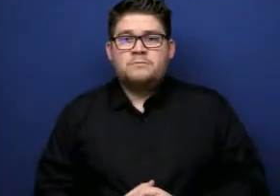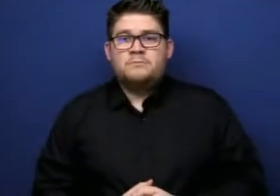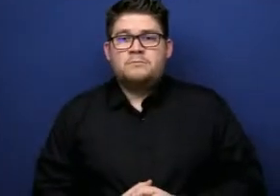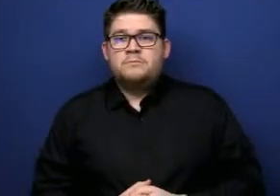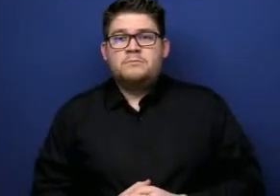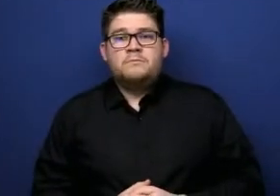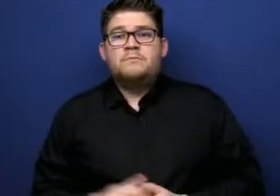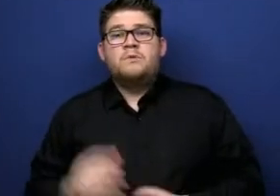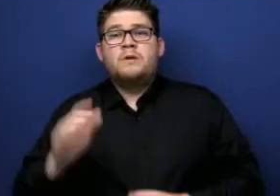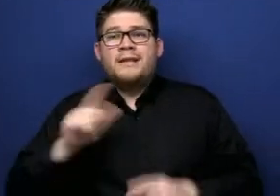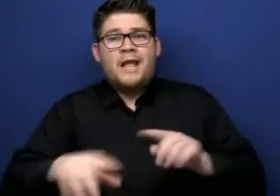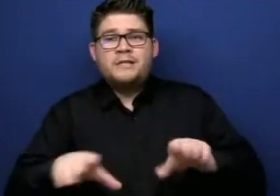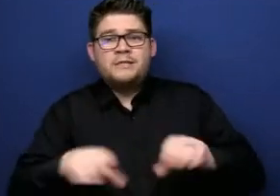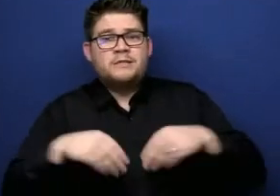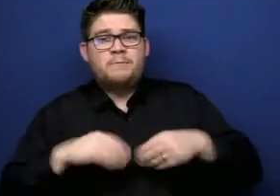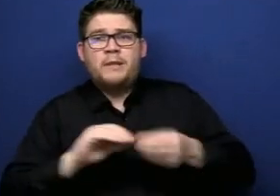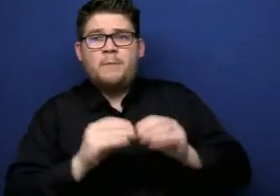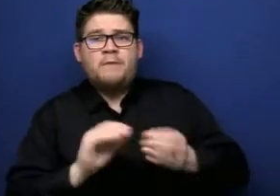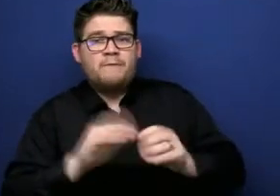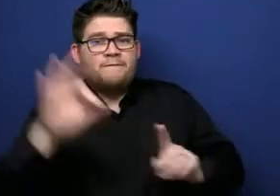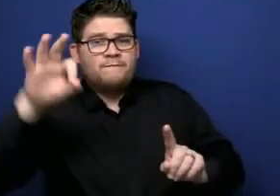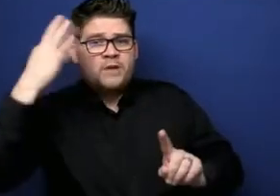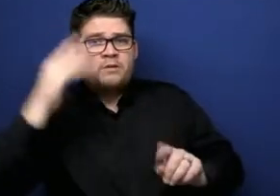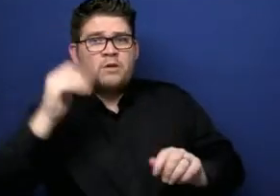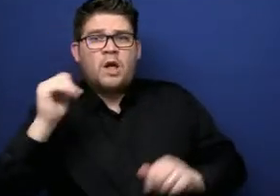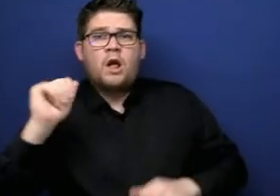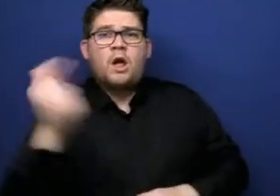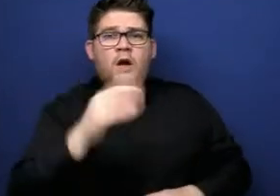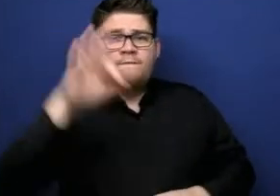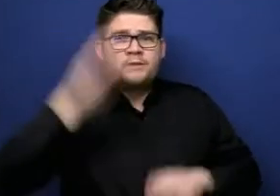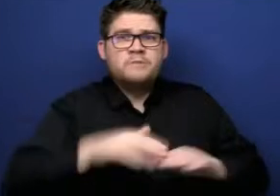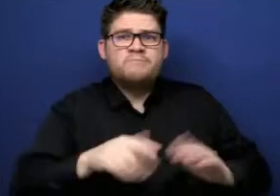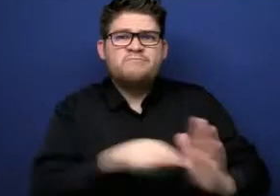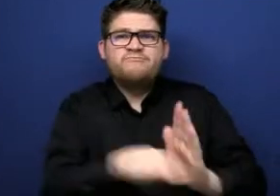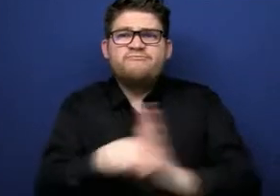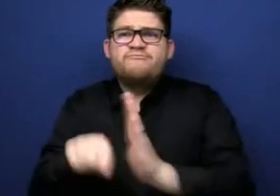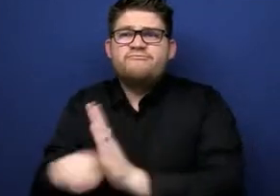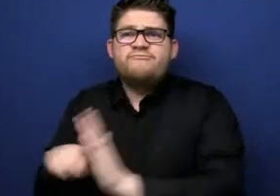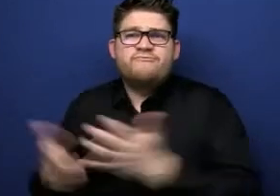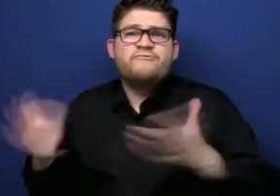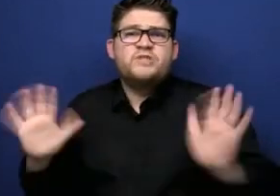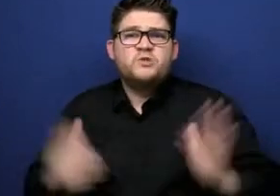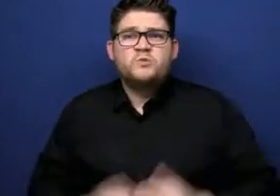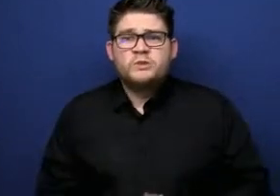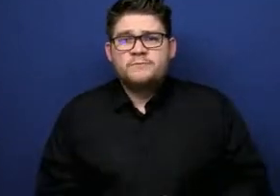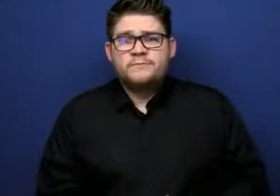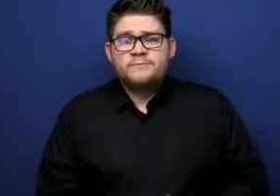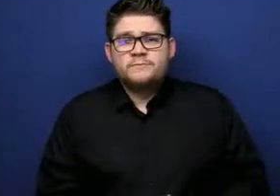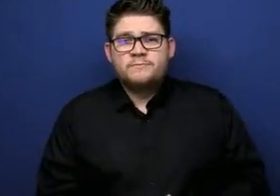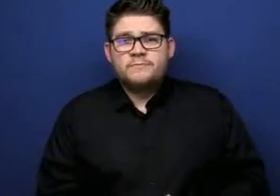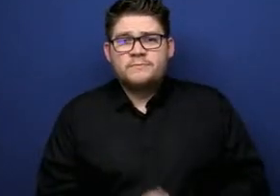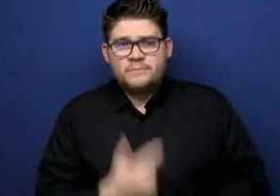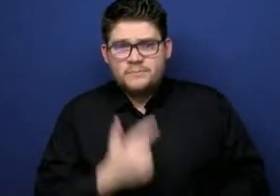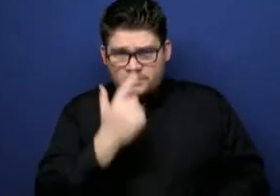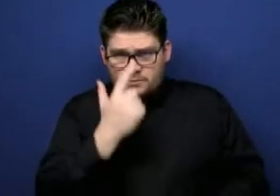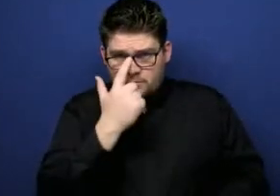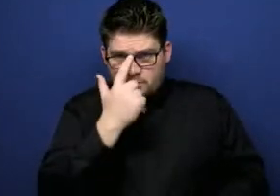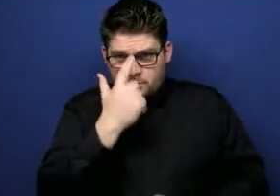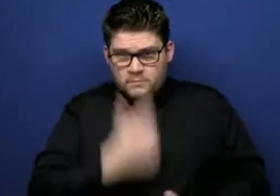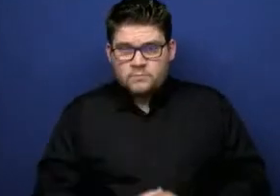For us, liberation was not so liberating. The post-war years brought only confirmation